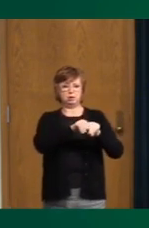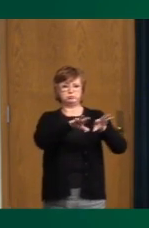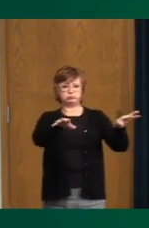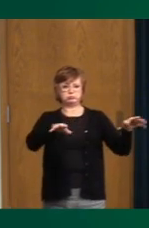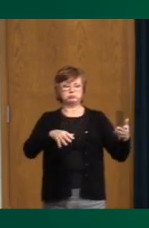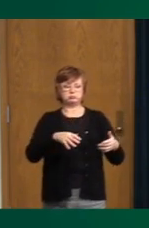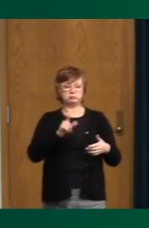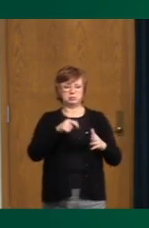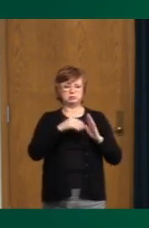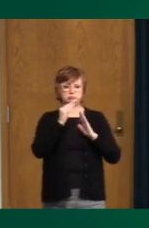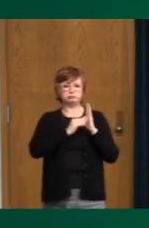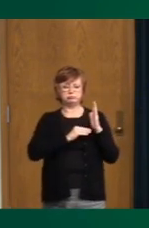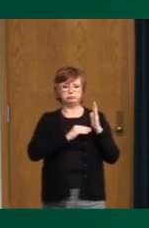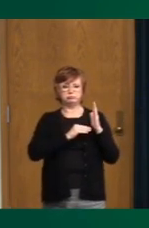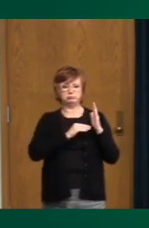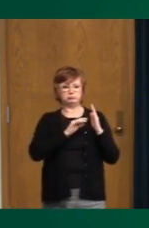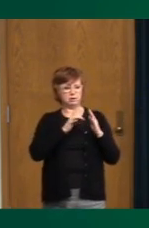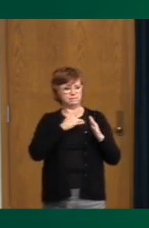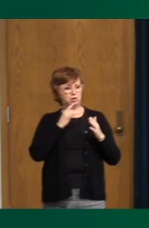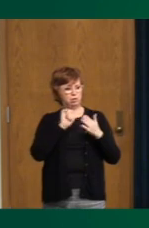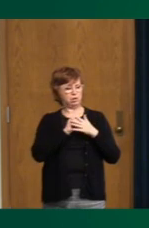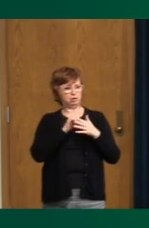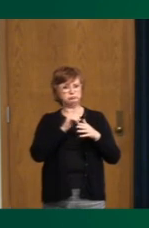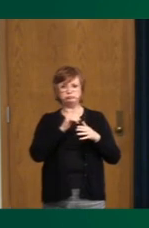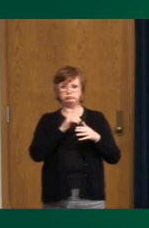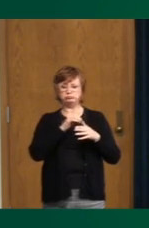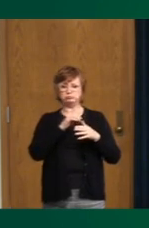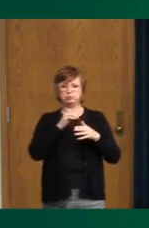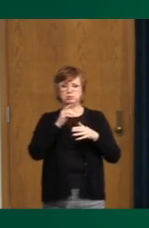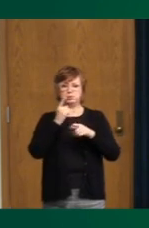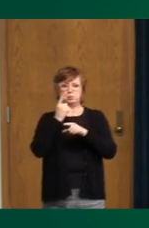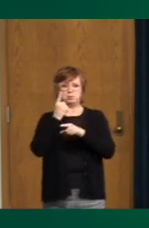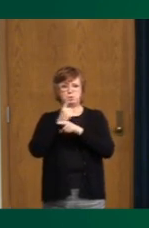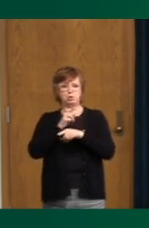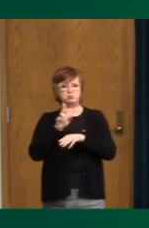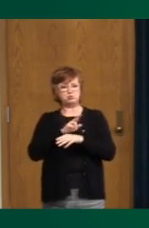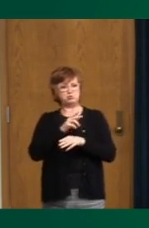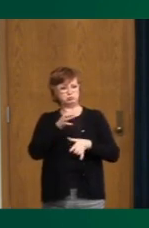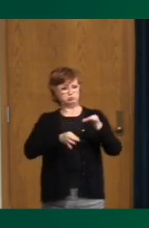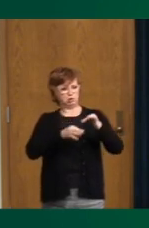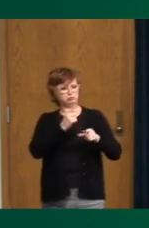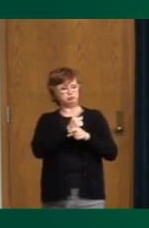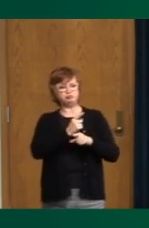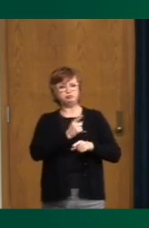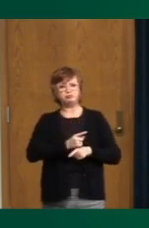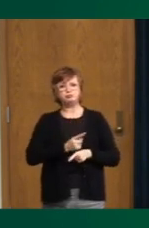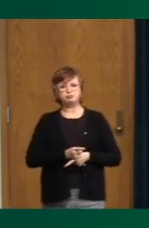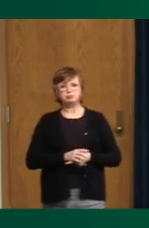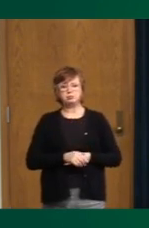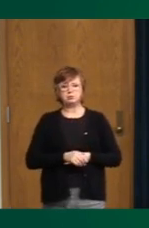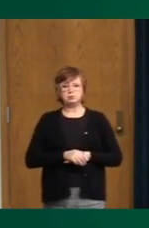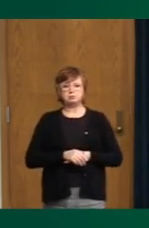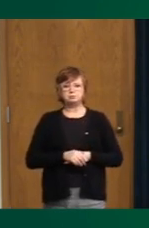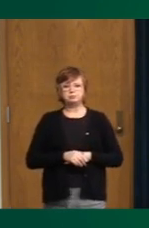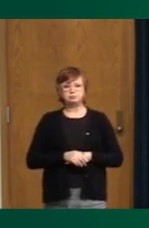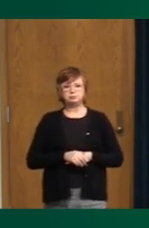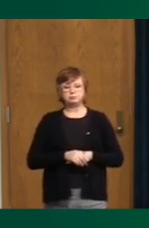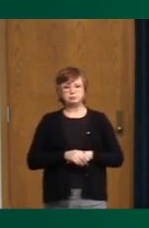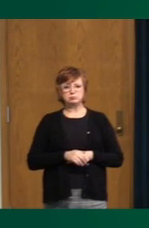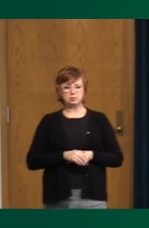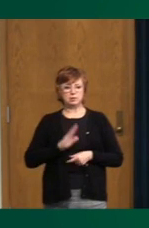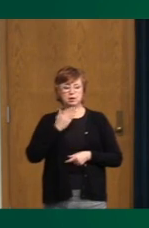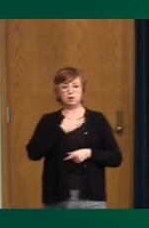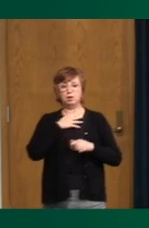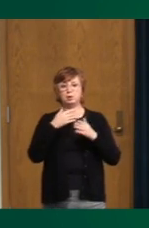So as always, we're looking for compliance of the public health orders and the recommendations that are put here today. They do work. They've